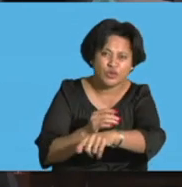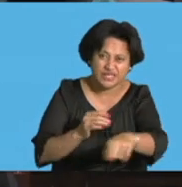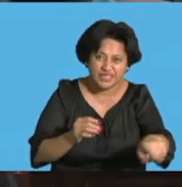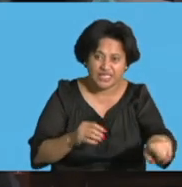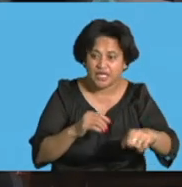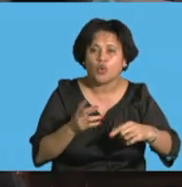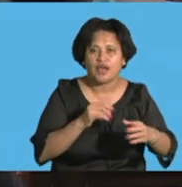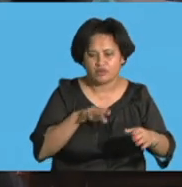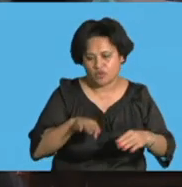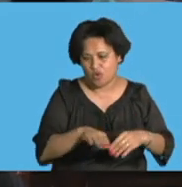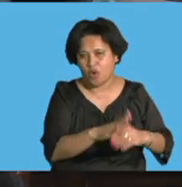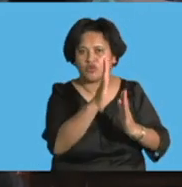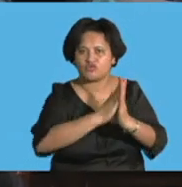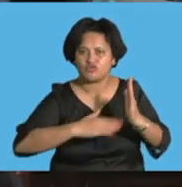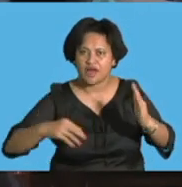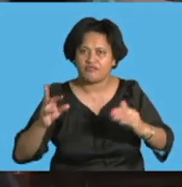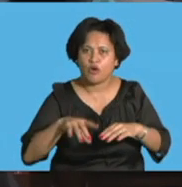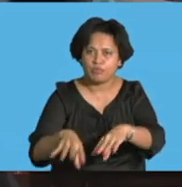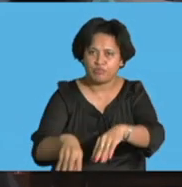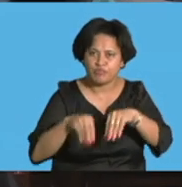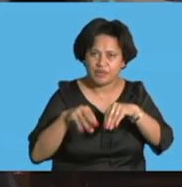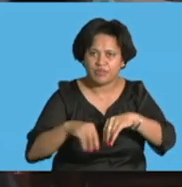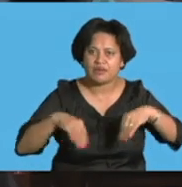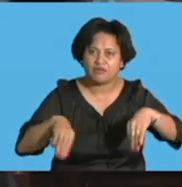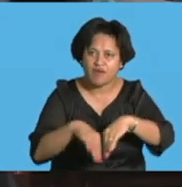managed by the rural local authorities.